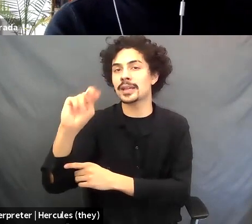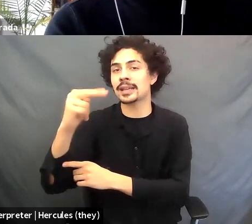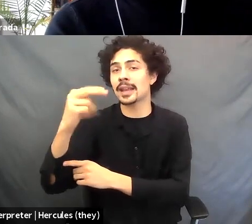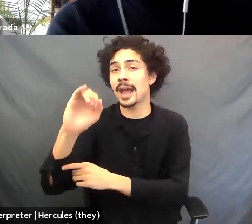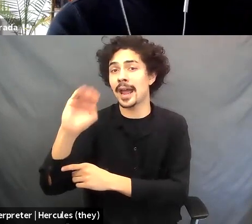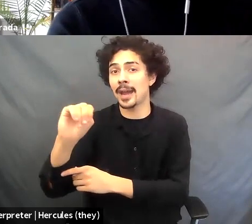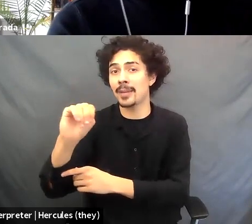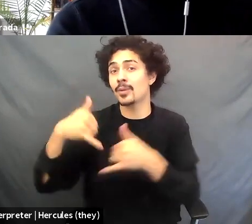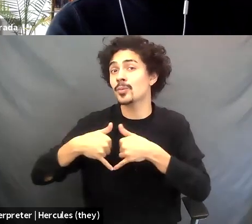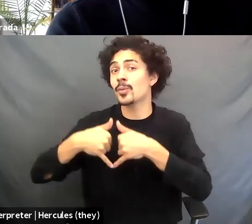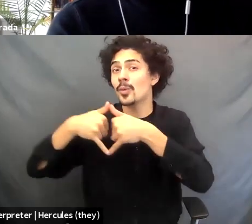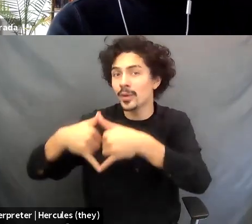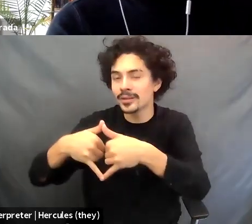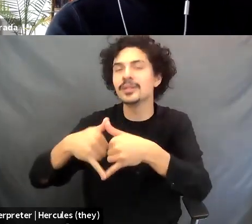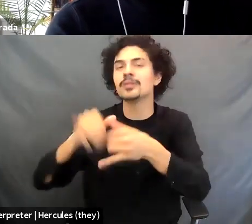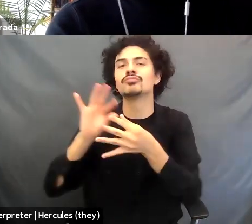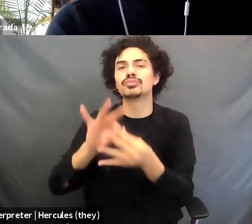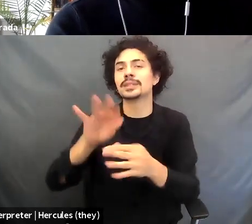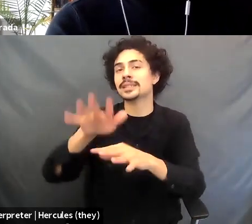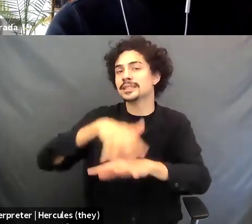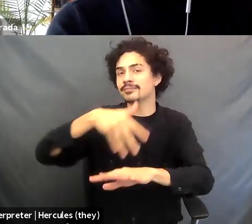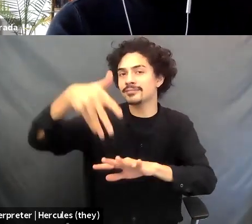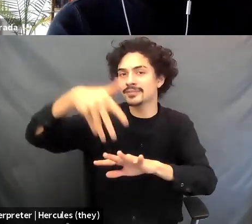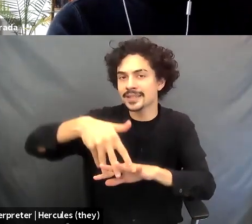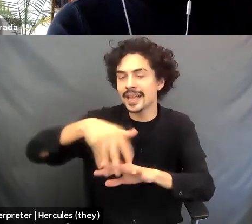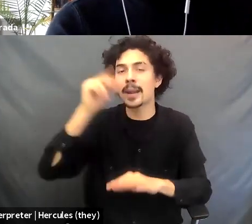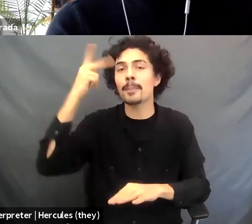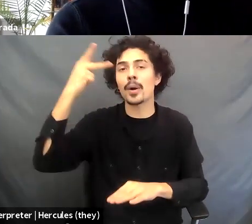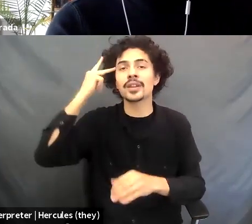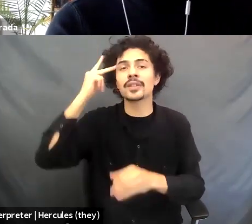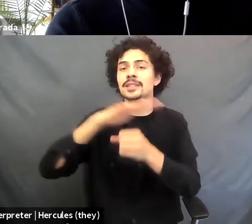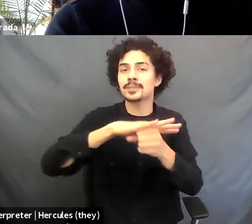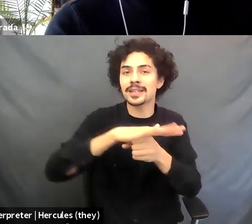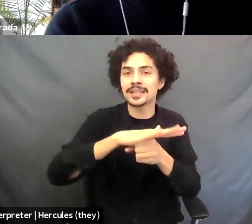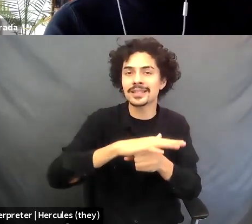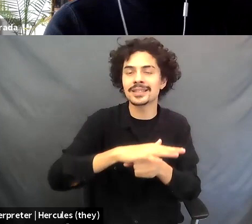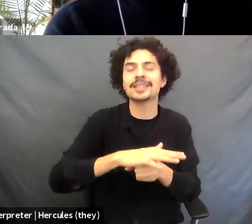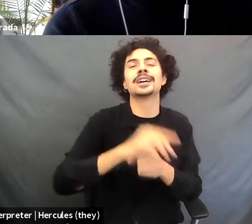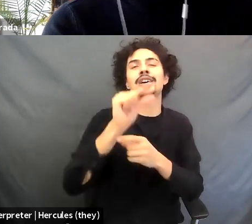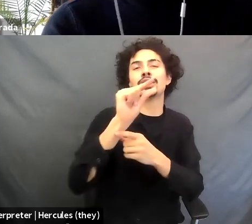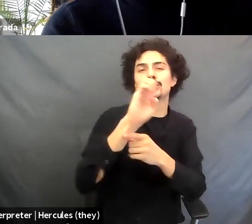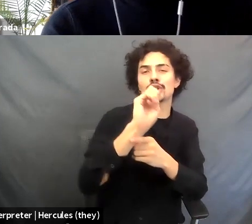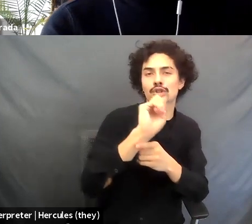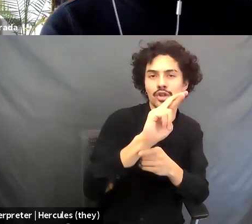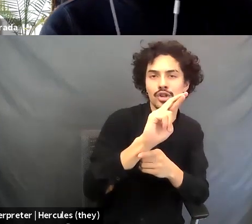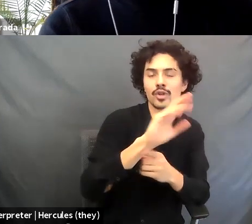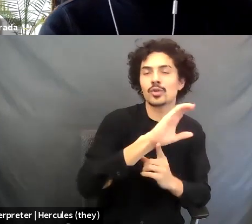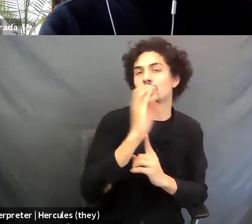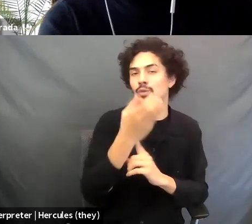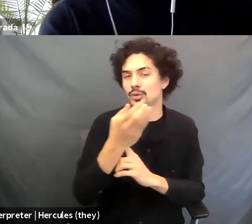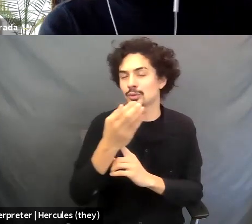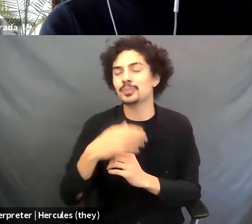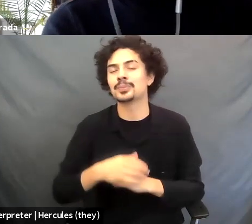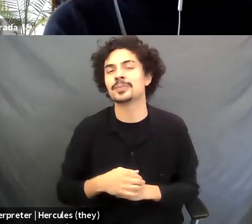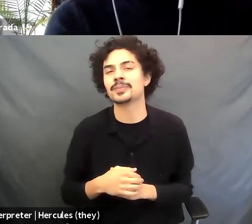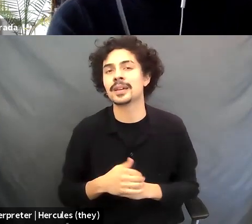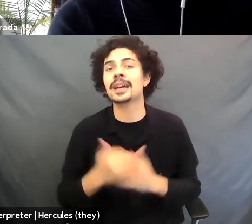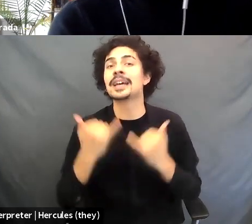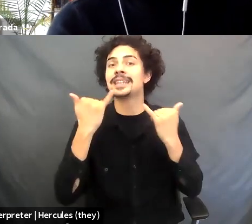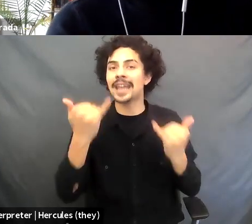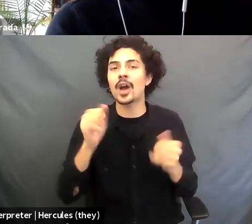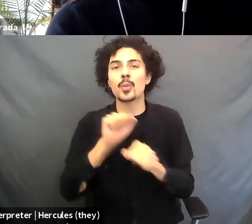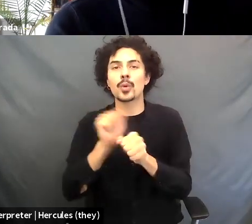project, Indigeneity and the Politics of Space, Gender, Geography, Culture, and she is also writing with Ray